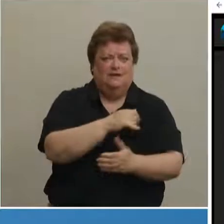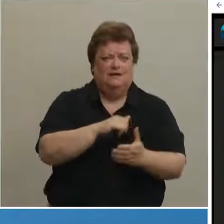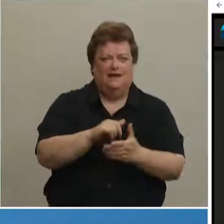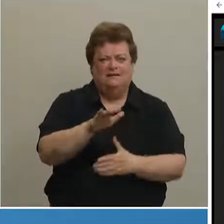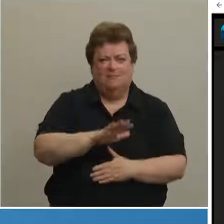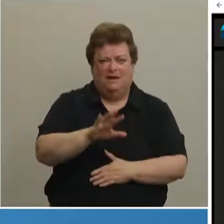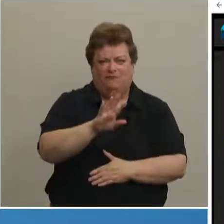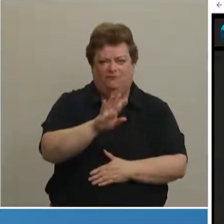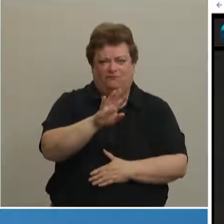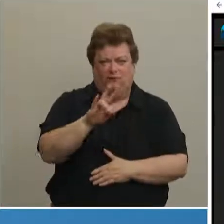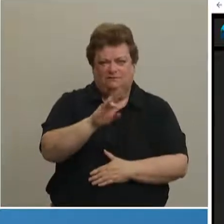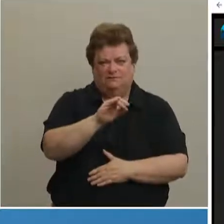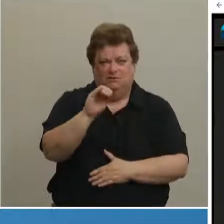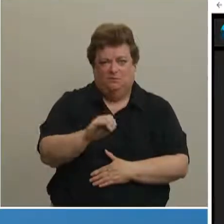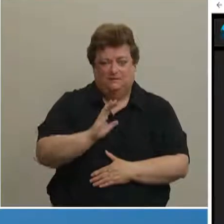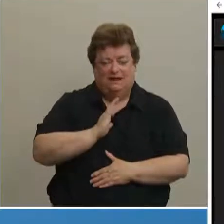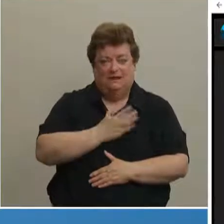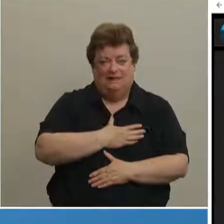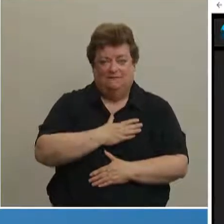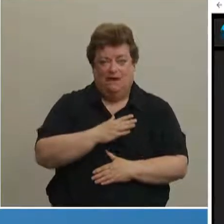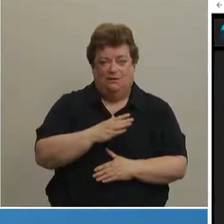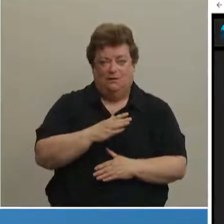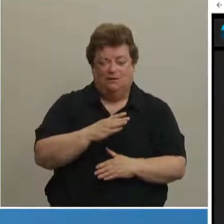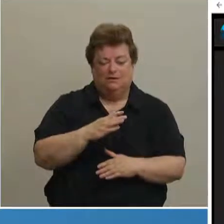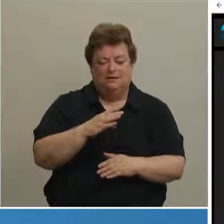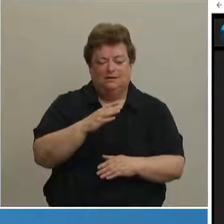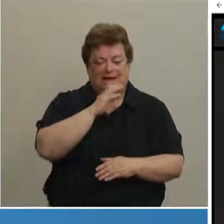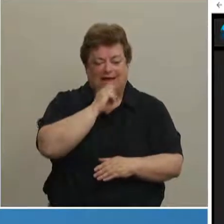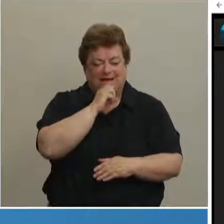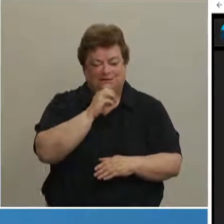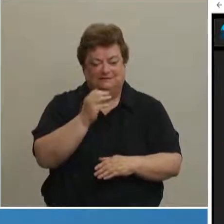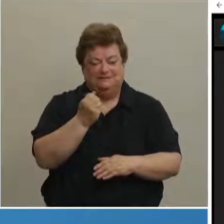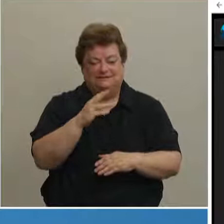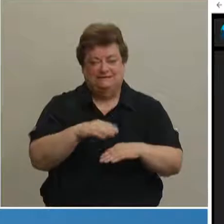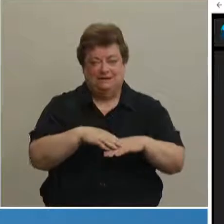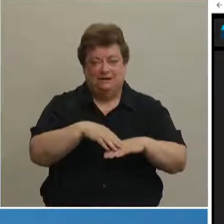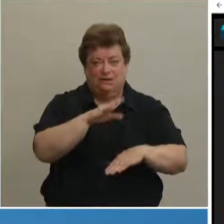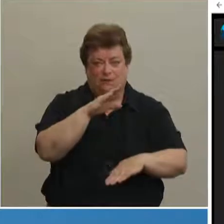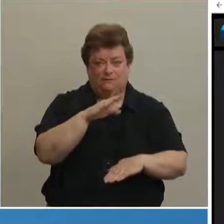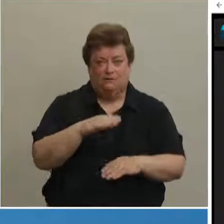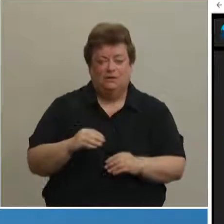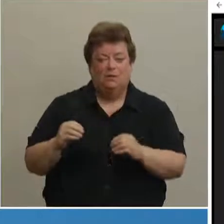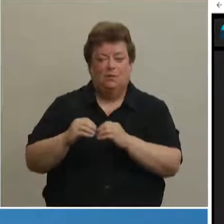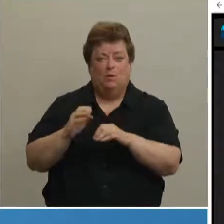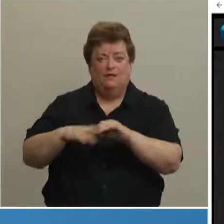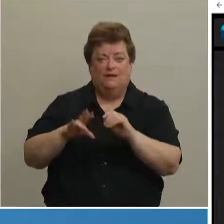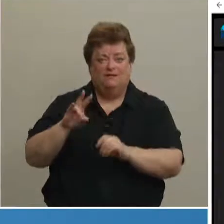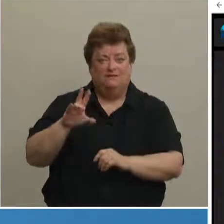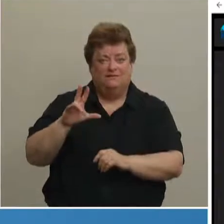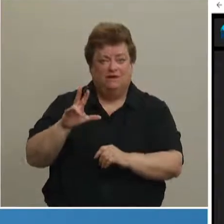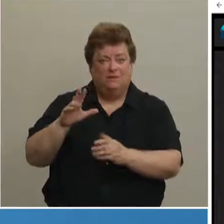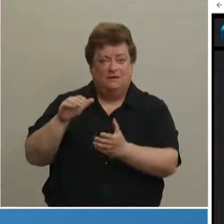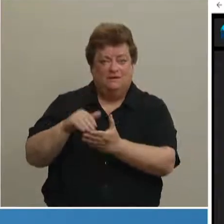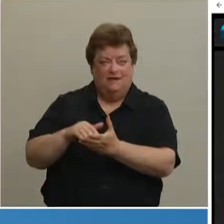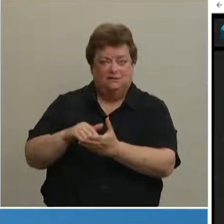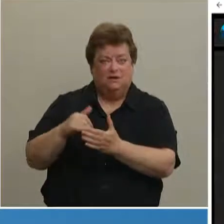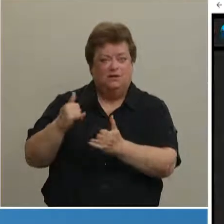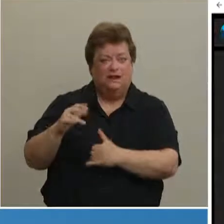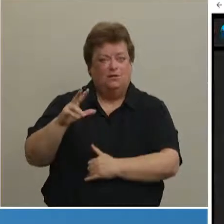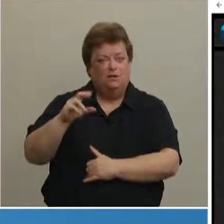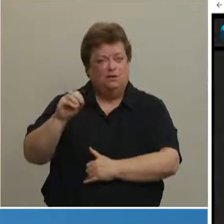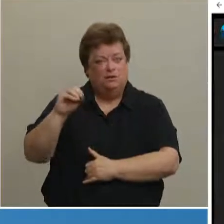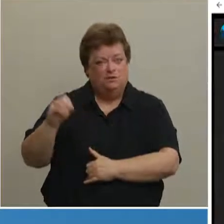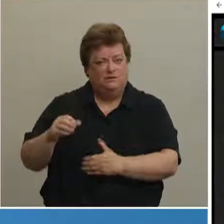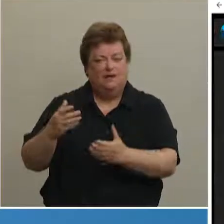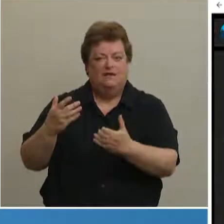around 47% of the population aged 16 and over. More than 73,000, or about 30%, have